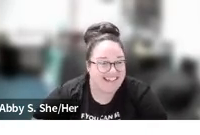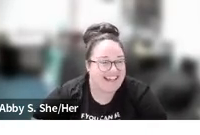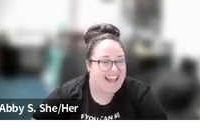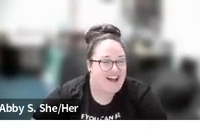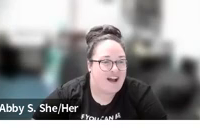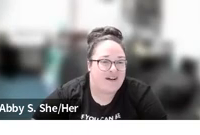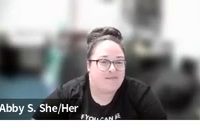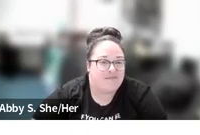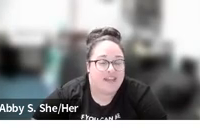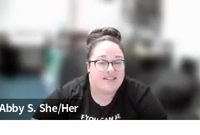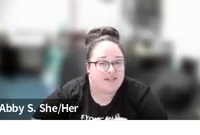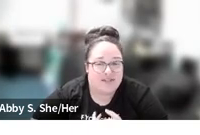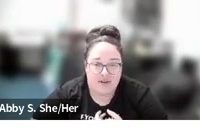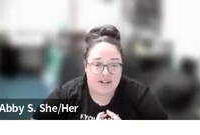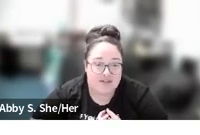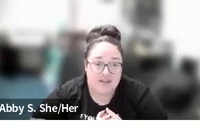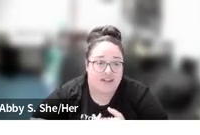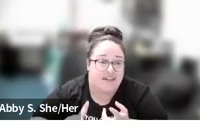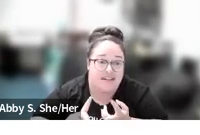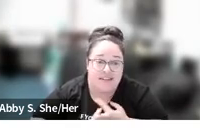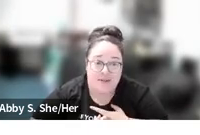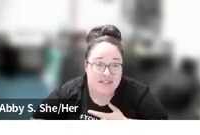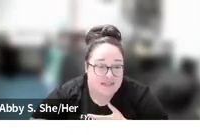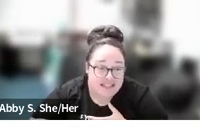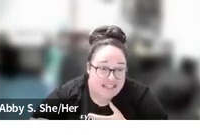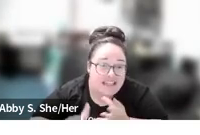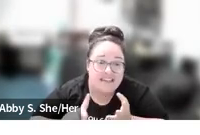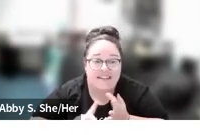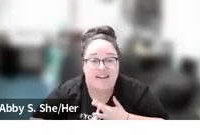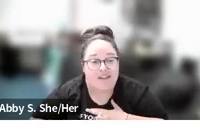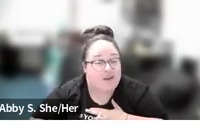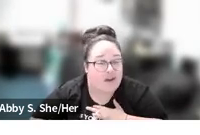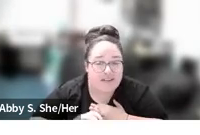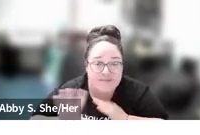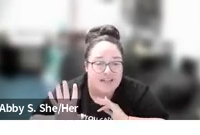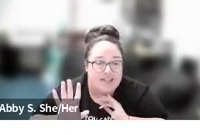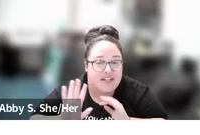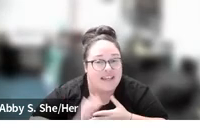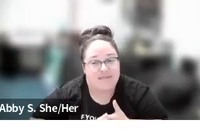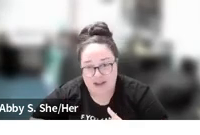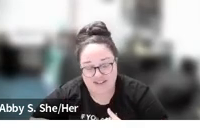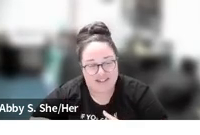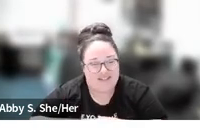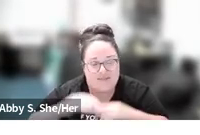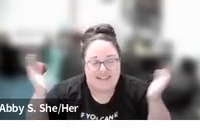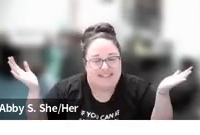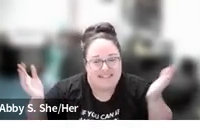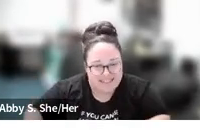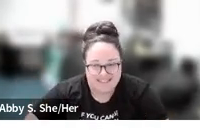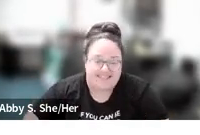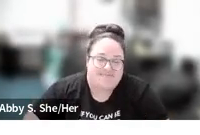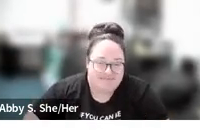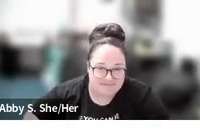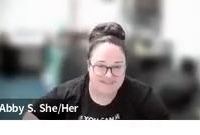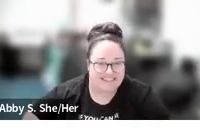Maps. the external storage is really good. The USB-C, the customization, and the battery life. I mean,